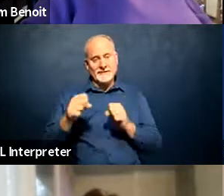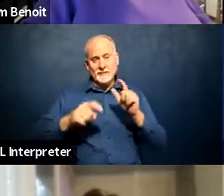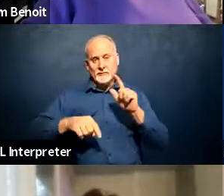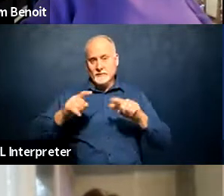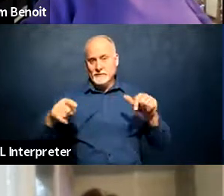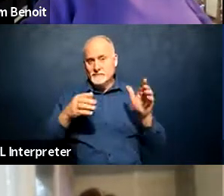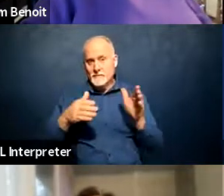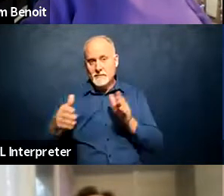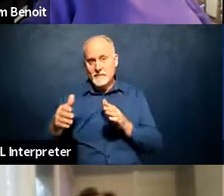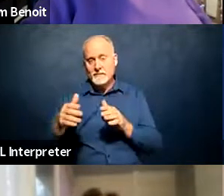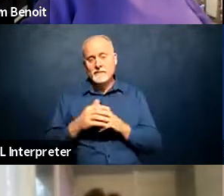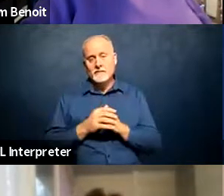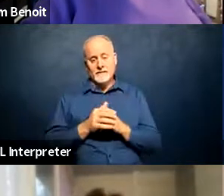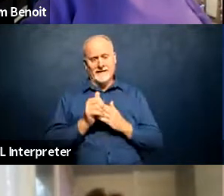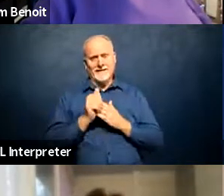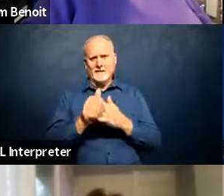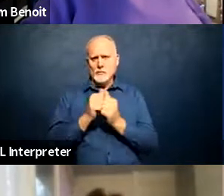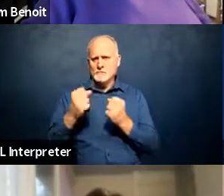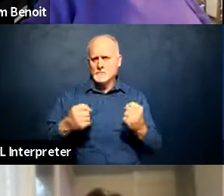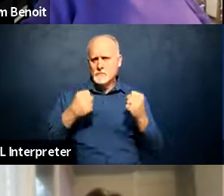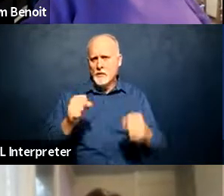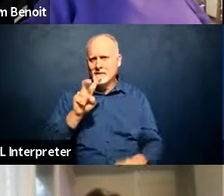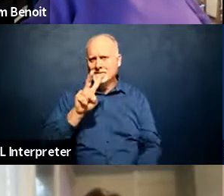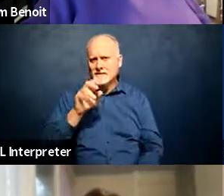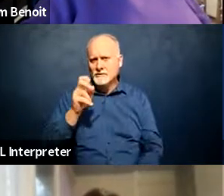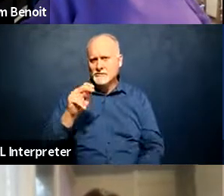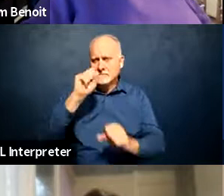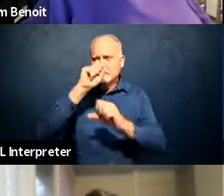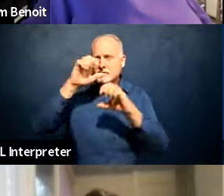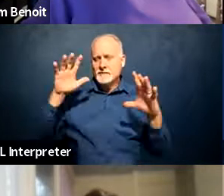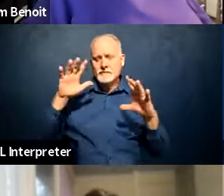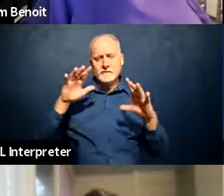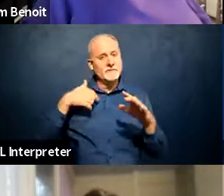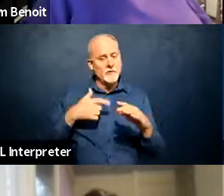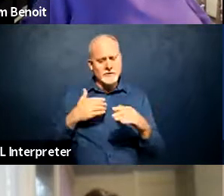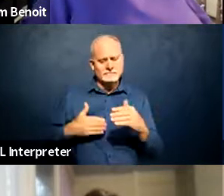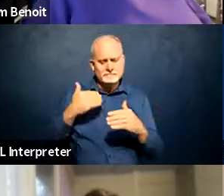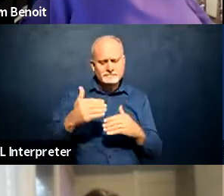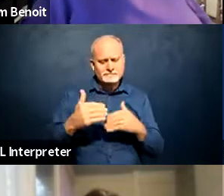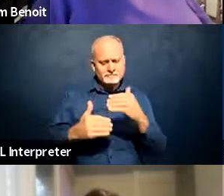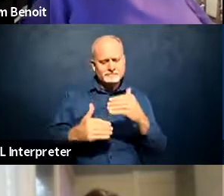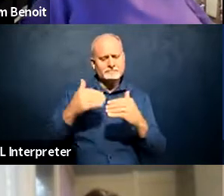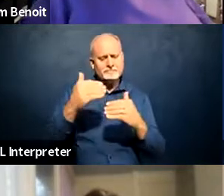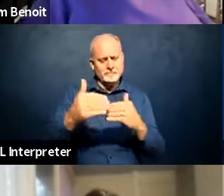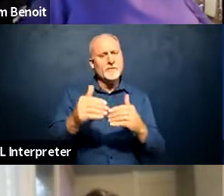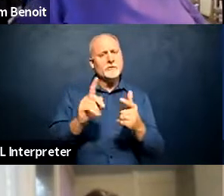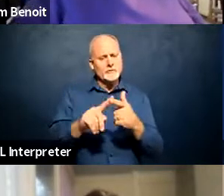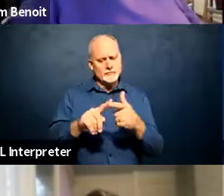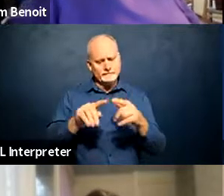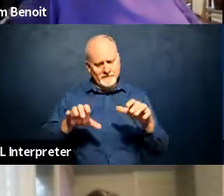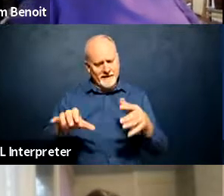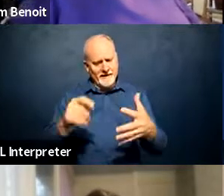plan, leading with bold vision and bold moves, takes the values one step further to actionable priorities